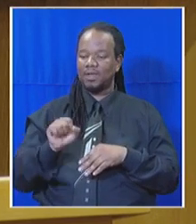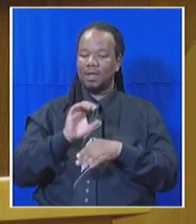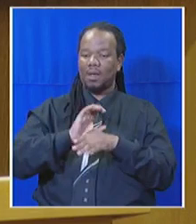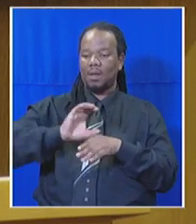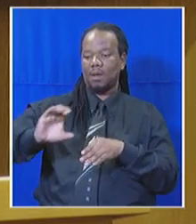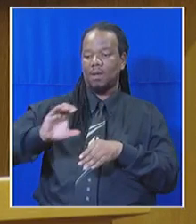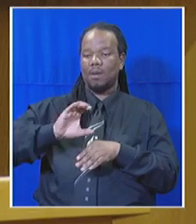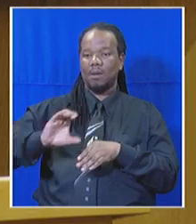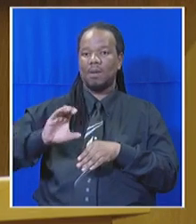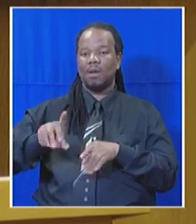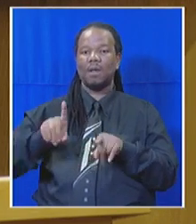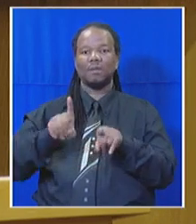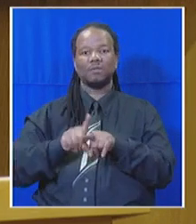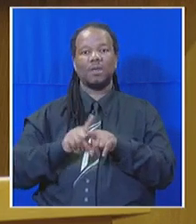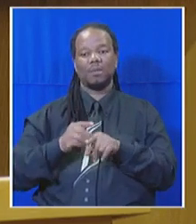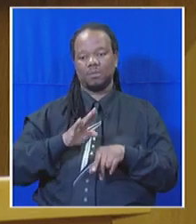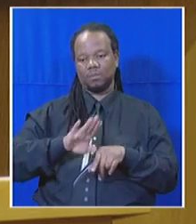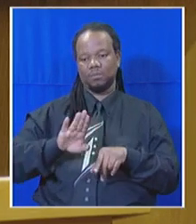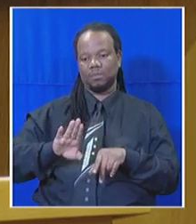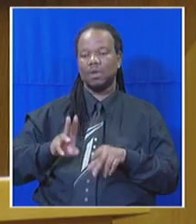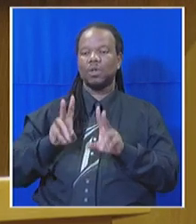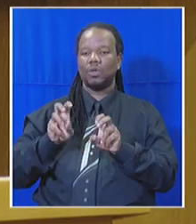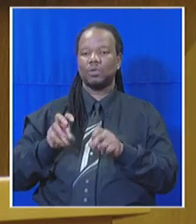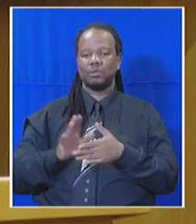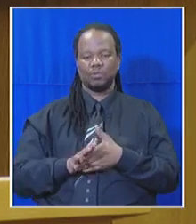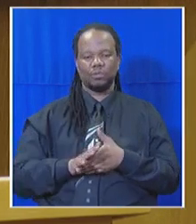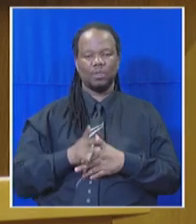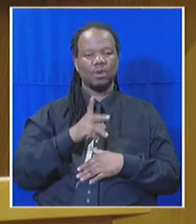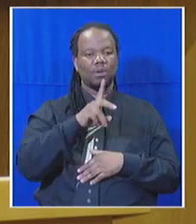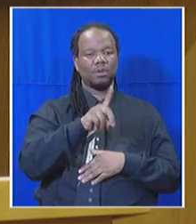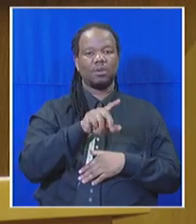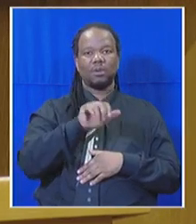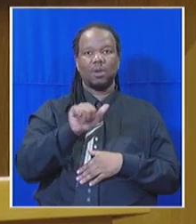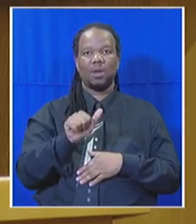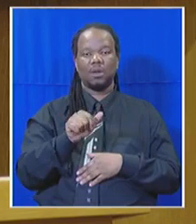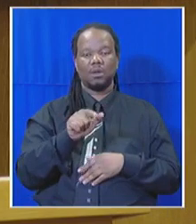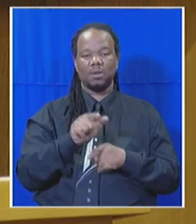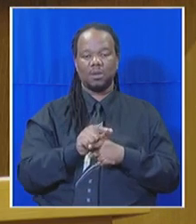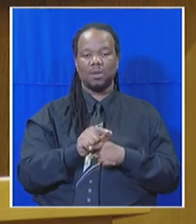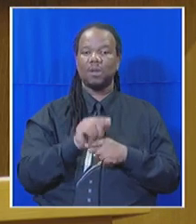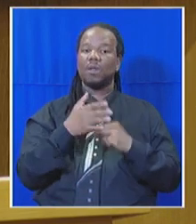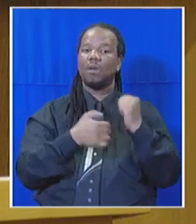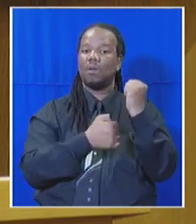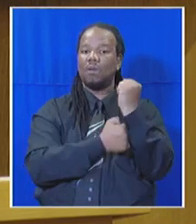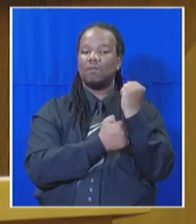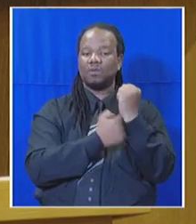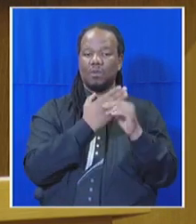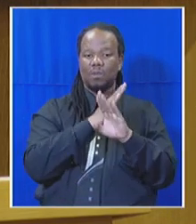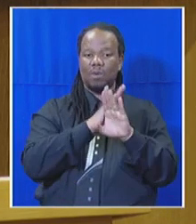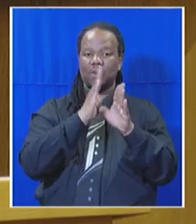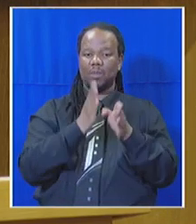also maintenance-related matters. The DA also welcomes the fact that the Office of the Public Protector will receive similar